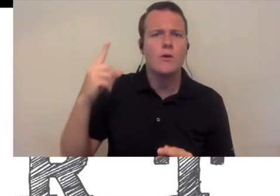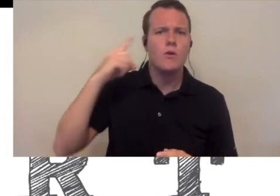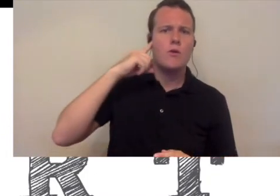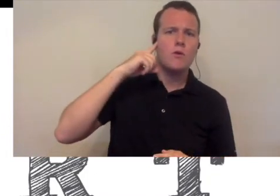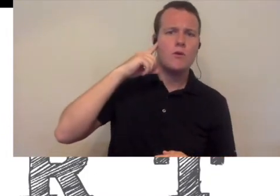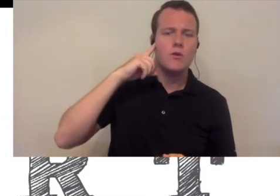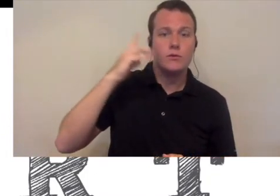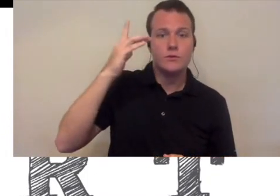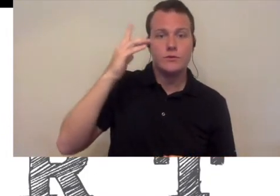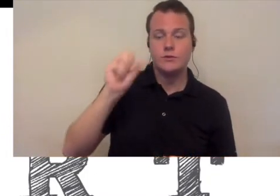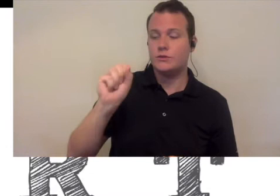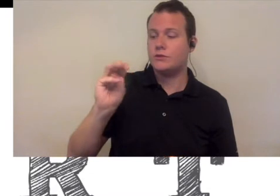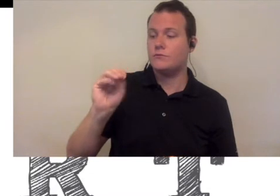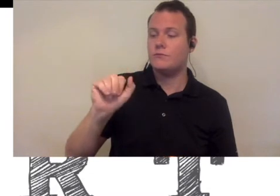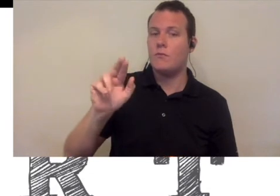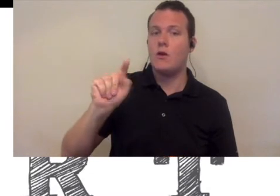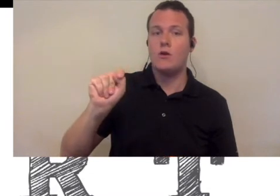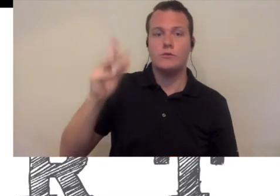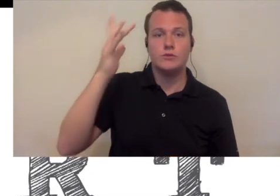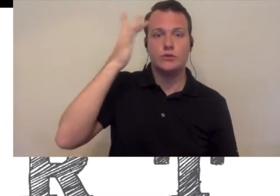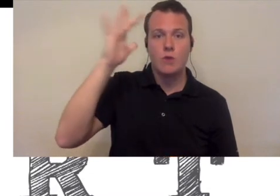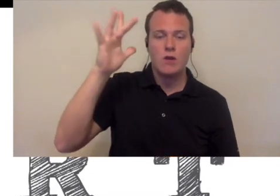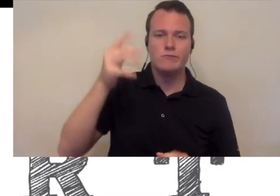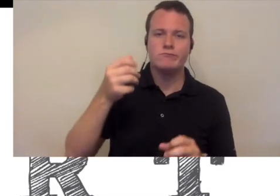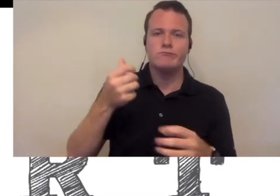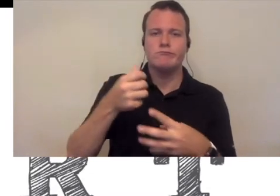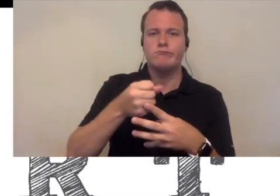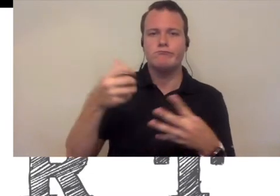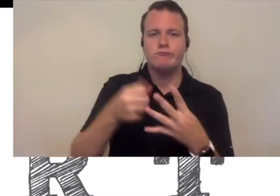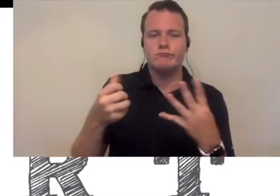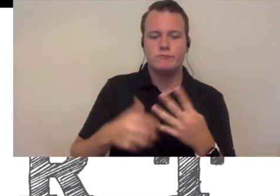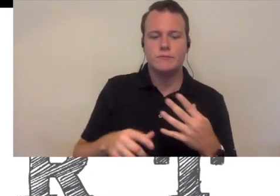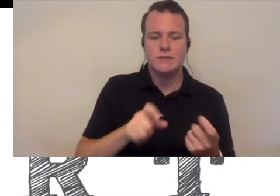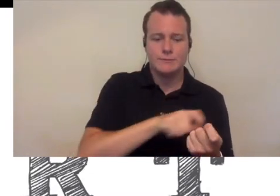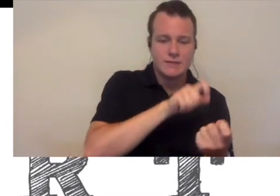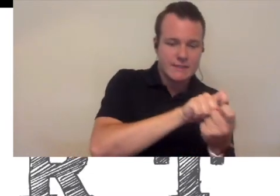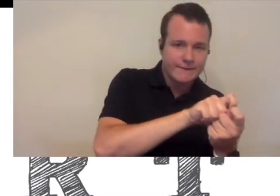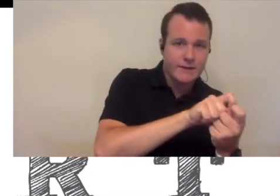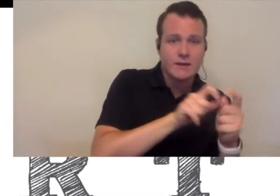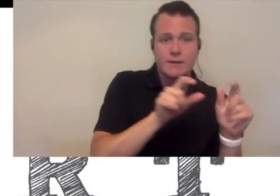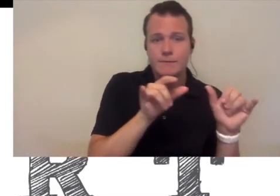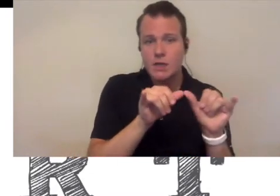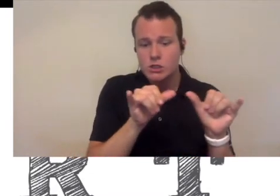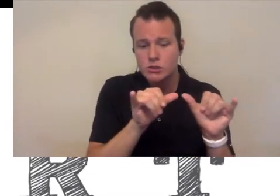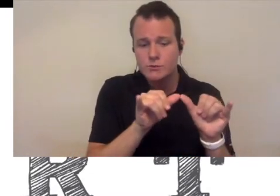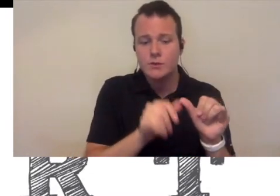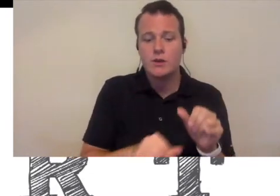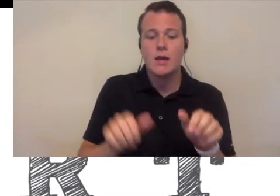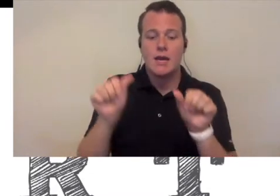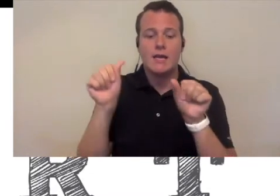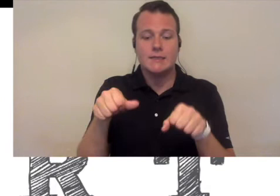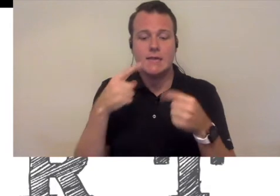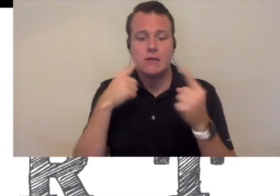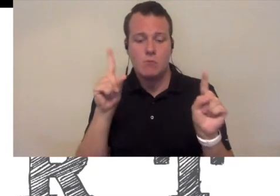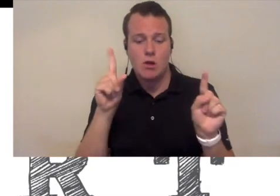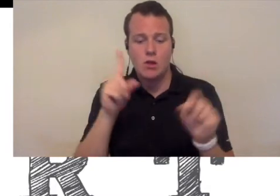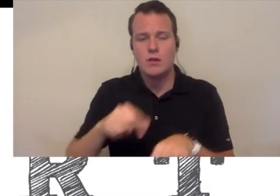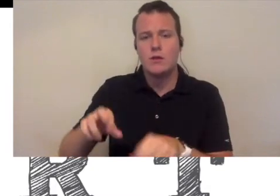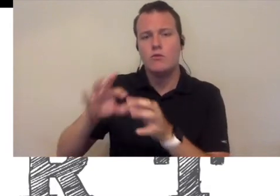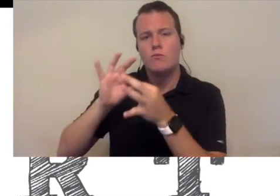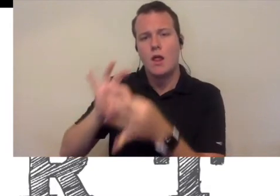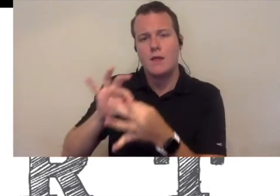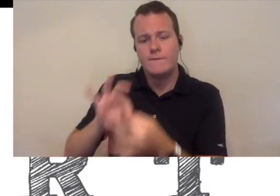goals is an acronym for specific, measurable, attainable, relevant, and time-based. What are